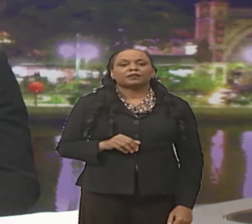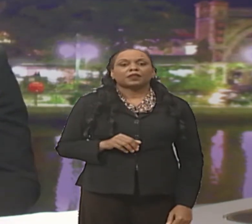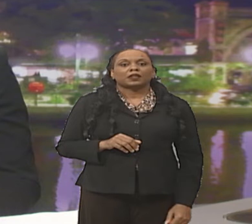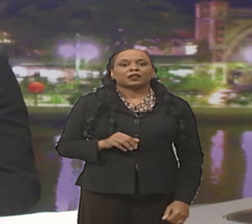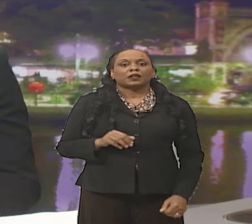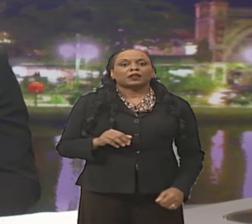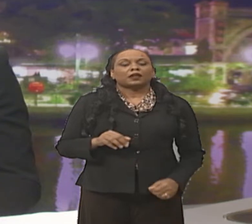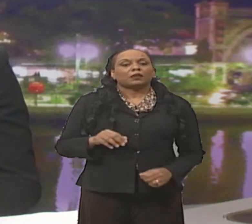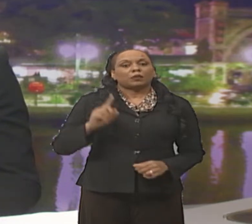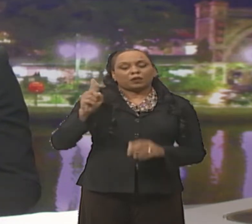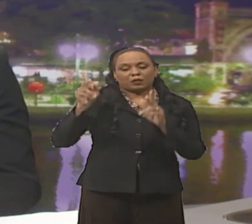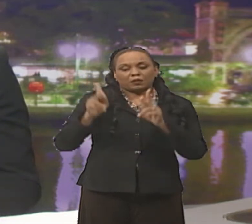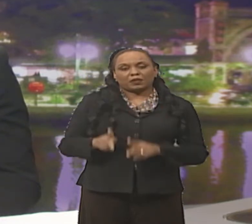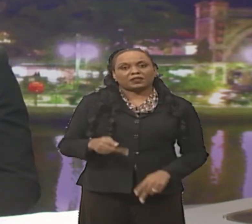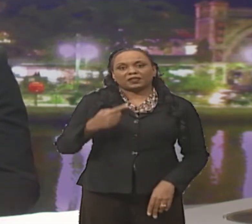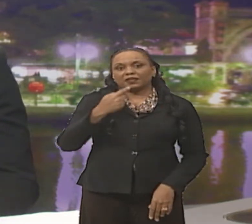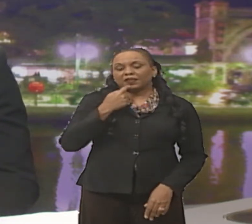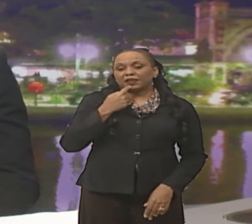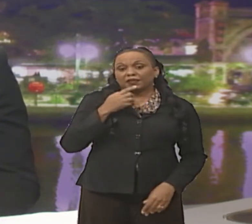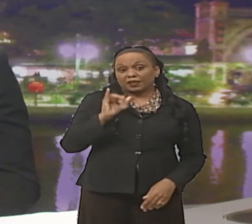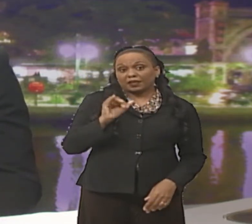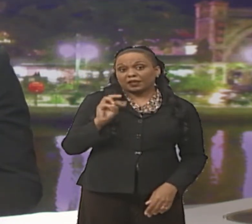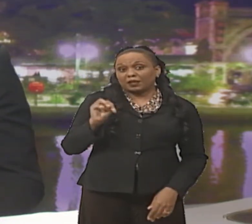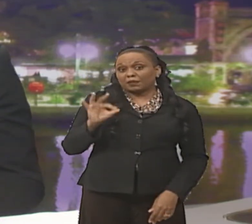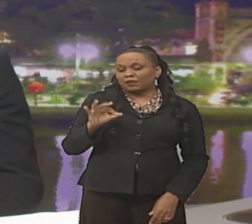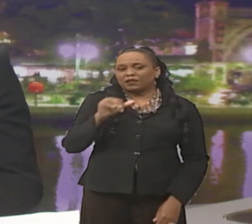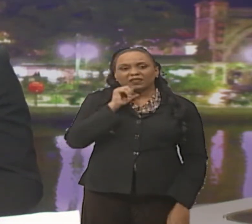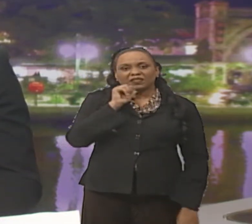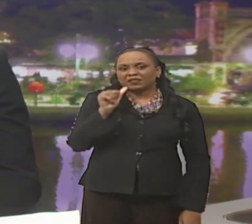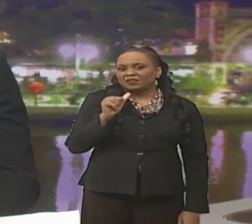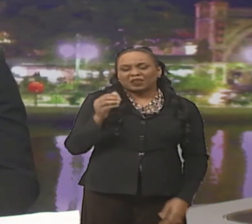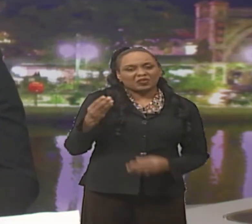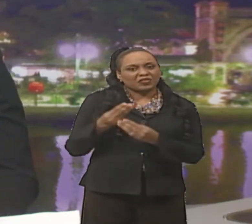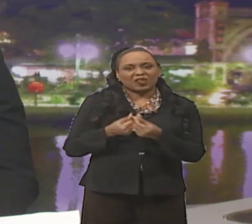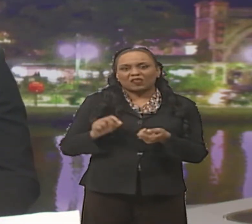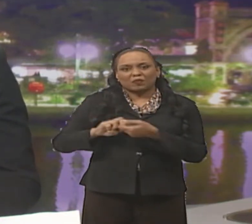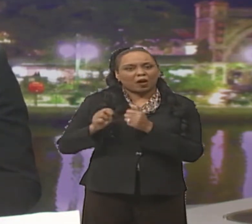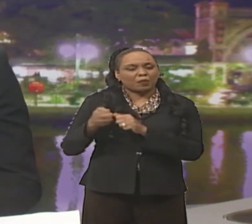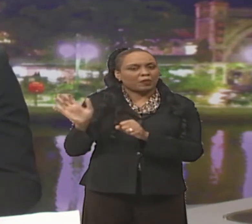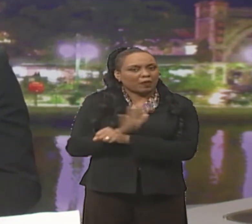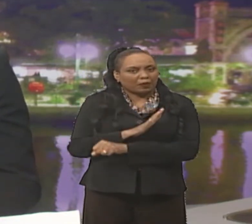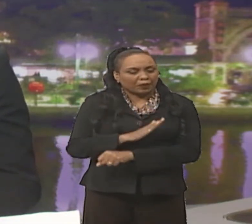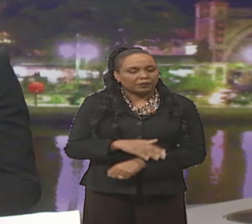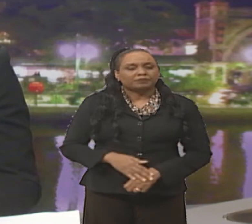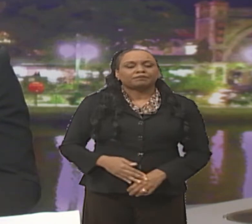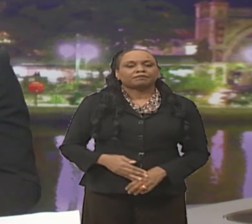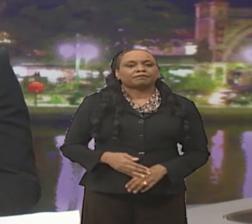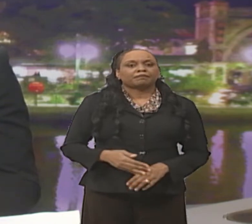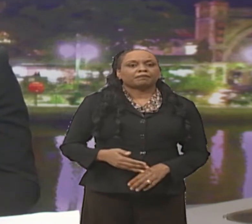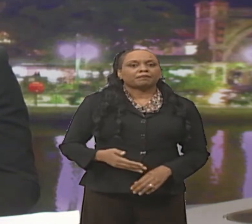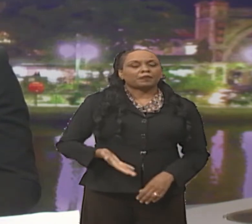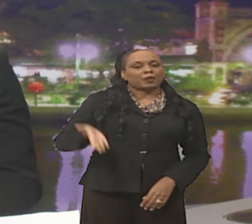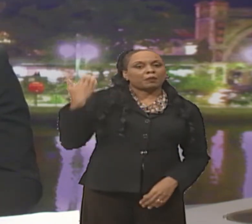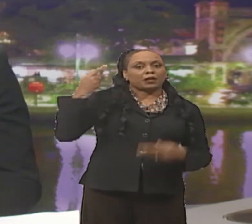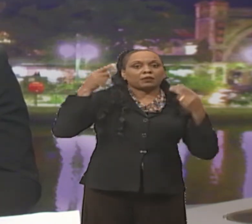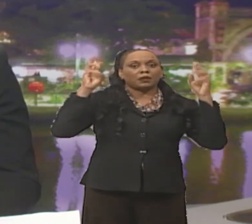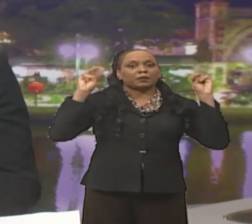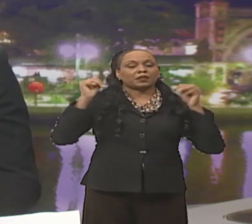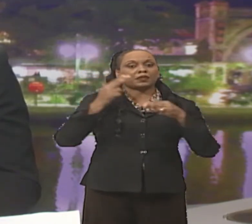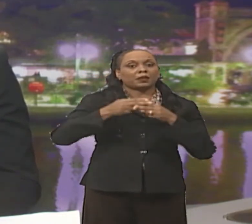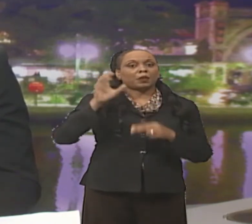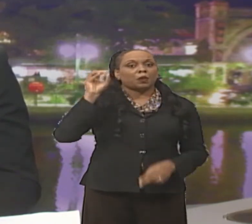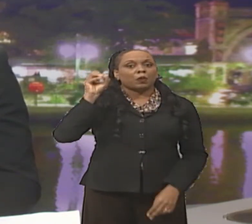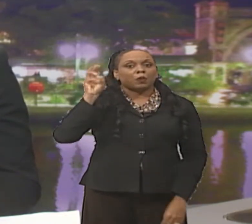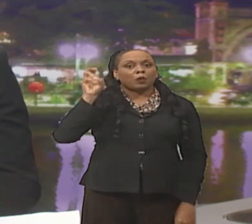program alone will not solve the country's economic crisis. Former Prime Minister Owen Arthur was addressing hundreds of Barbadians during a